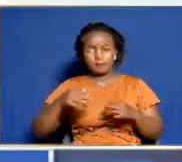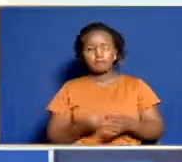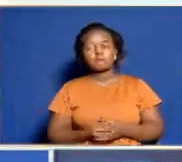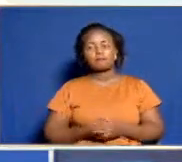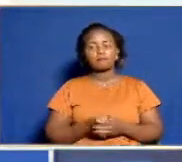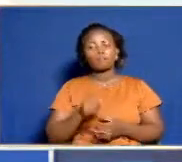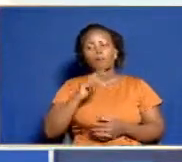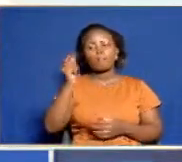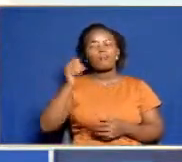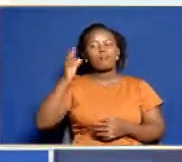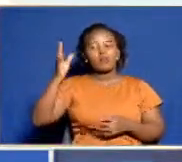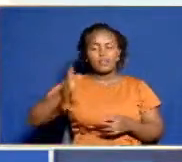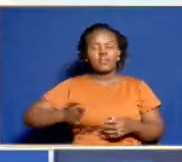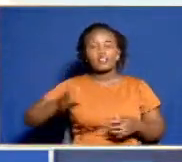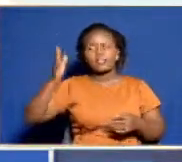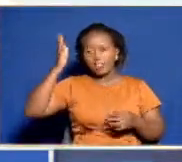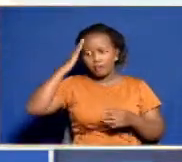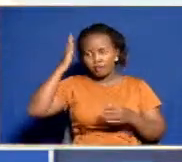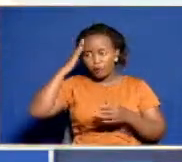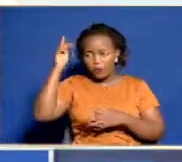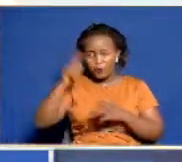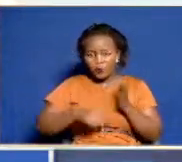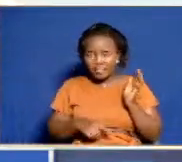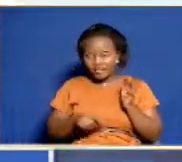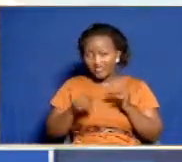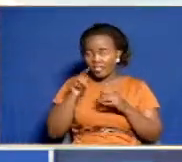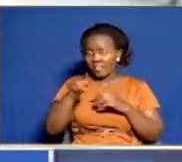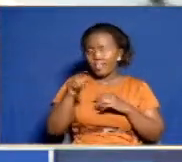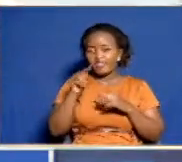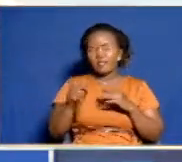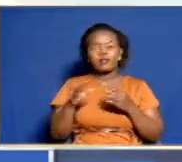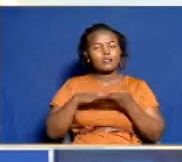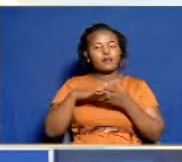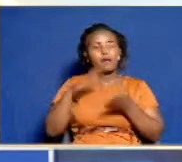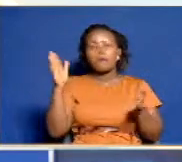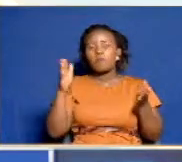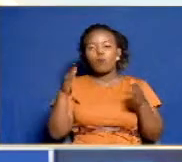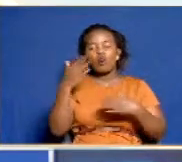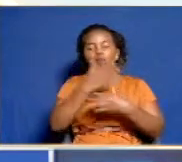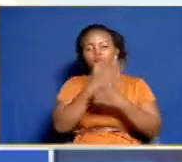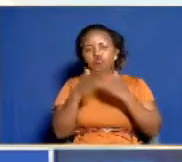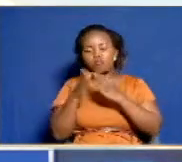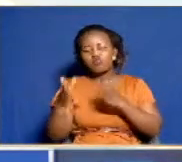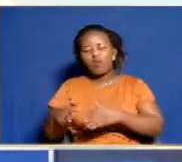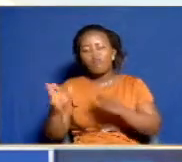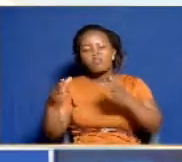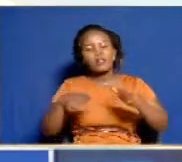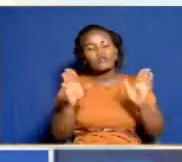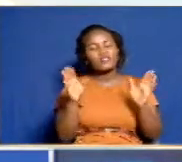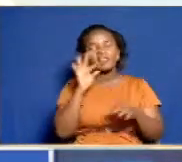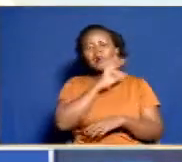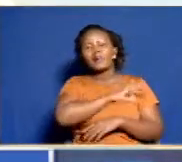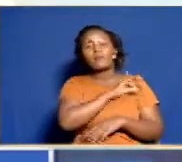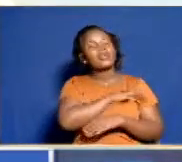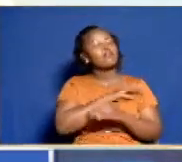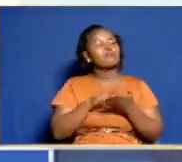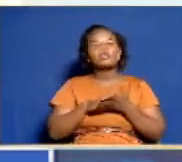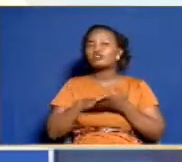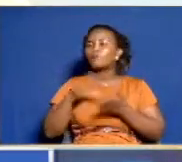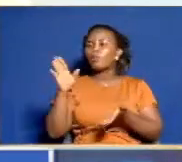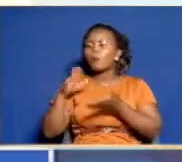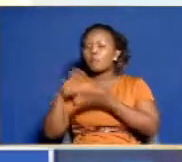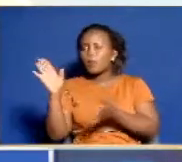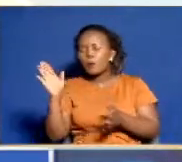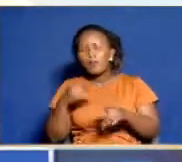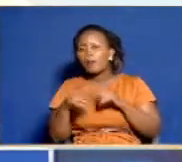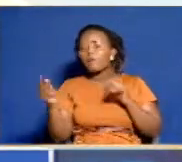Kenyans have realized that infrastructure has always gotten the lion's share of the budget. But how else can you fund such huge